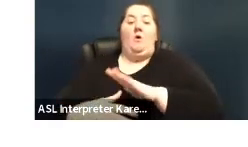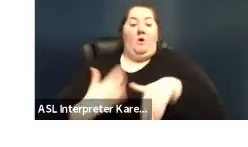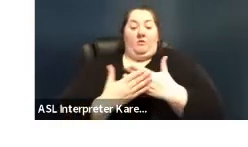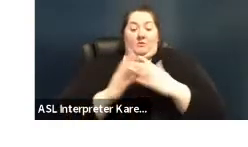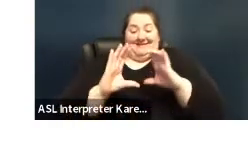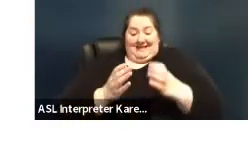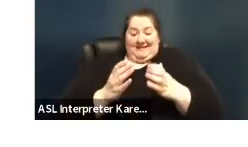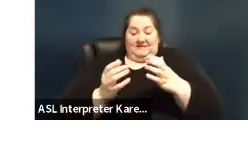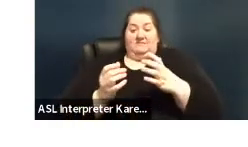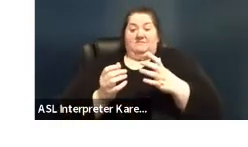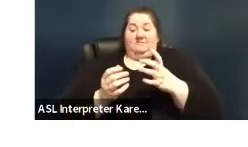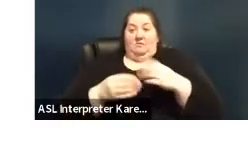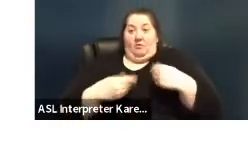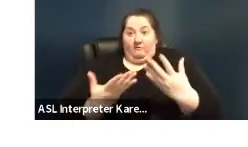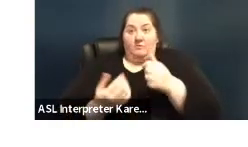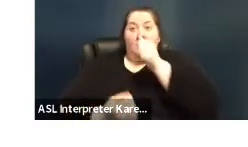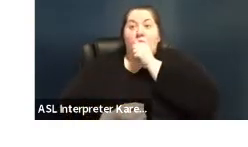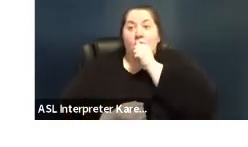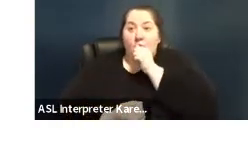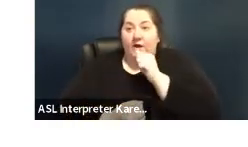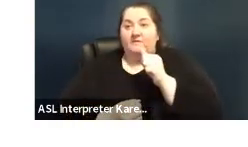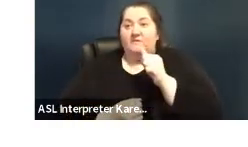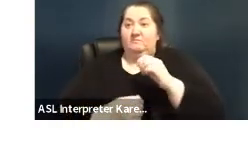are covered by Title III.